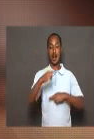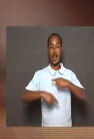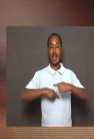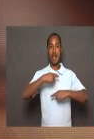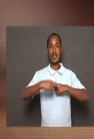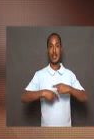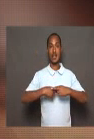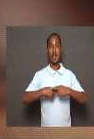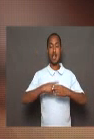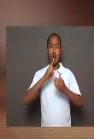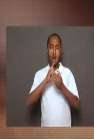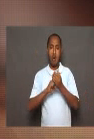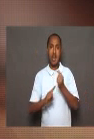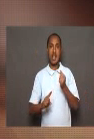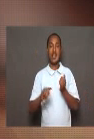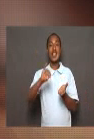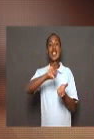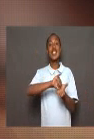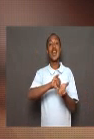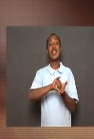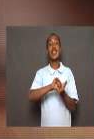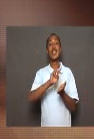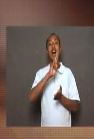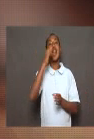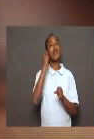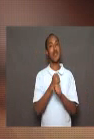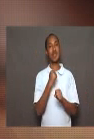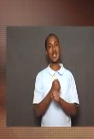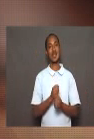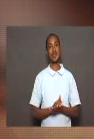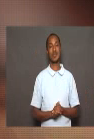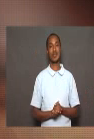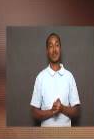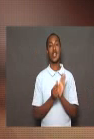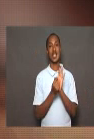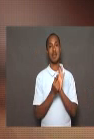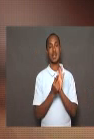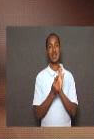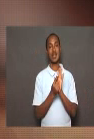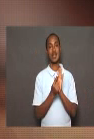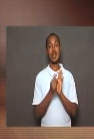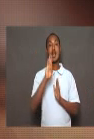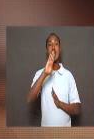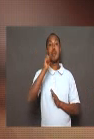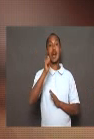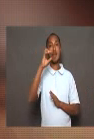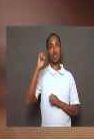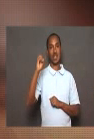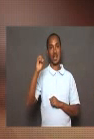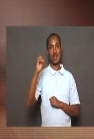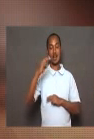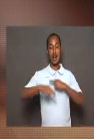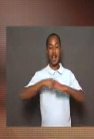react, only salts are formed. For example, barium